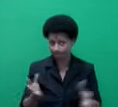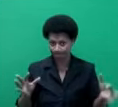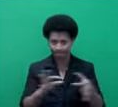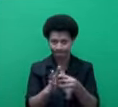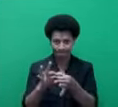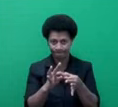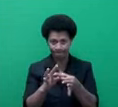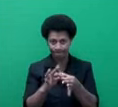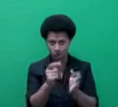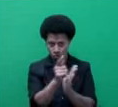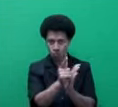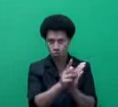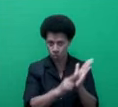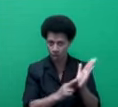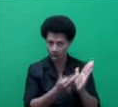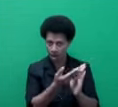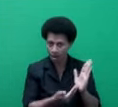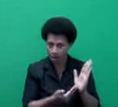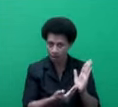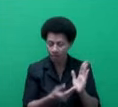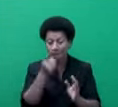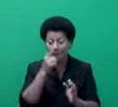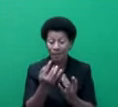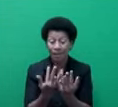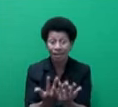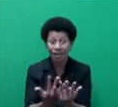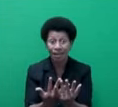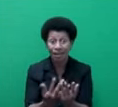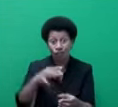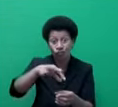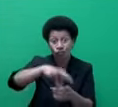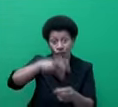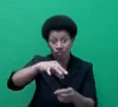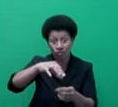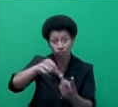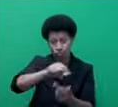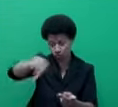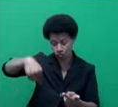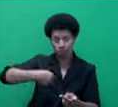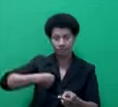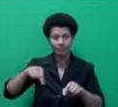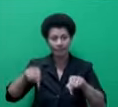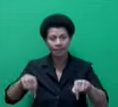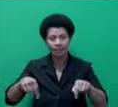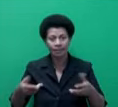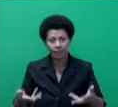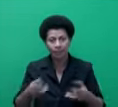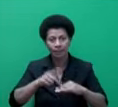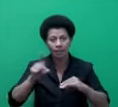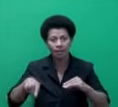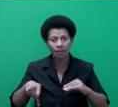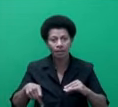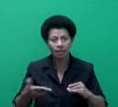that we actually live by. It's the will of the people that has put us here. And it's the will of the people, right, that's